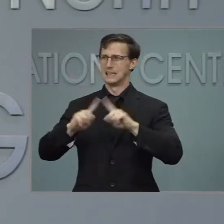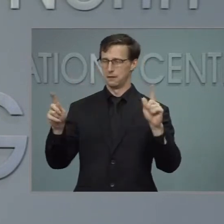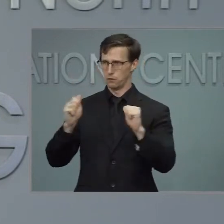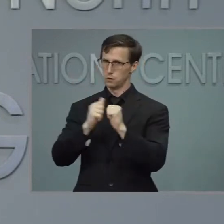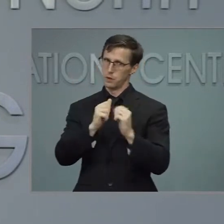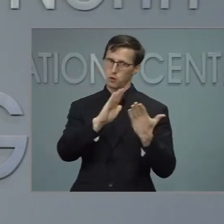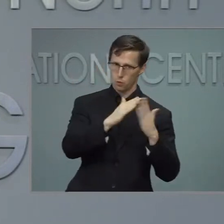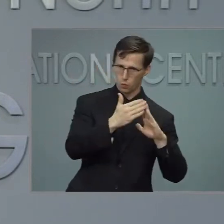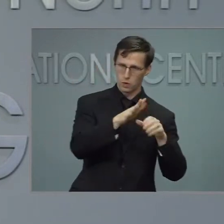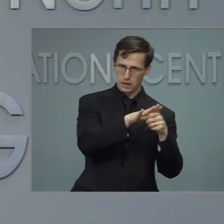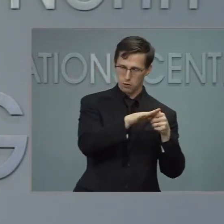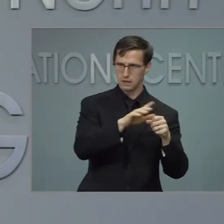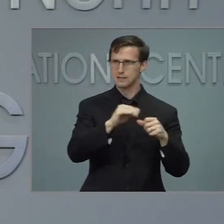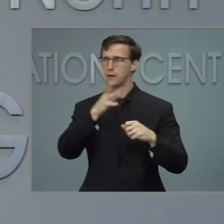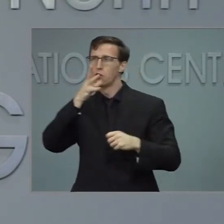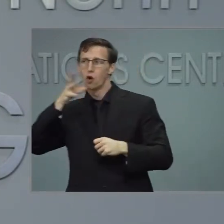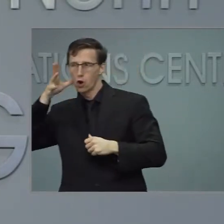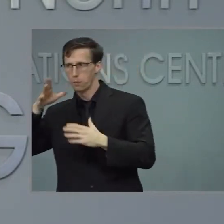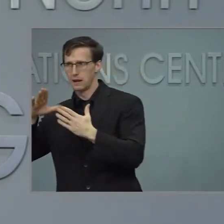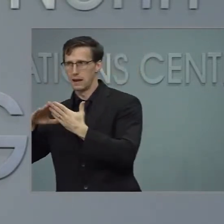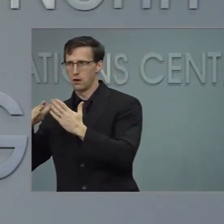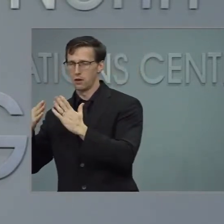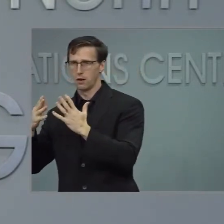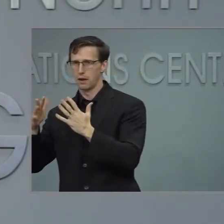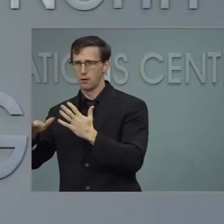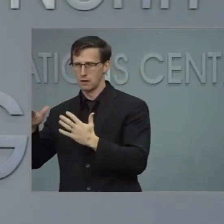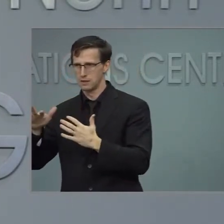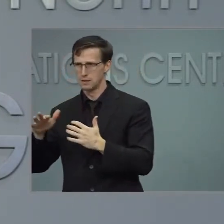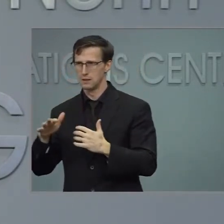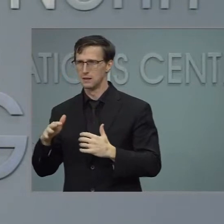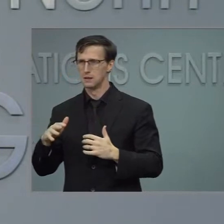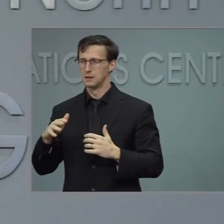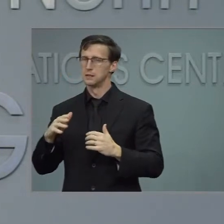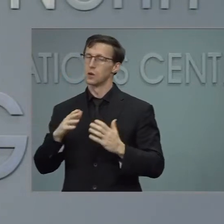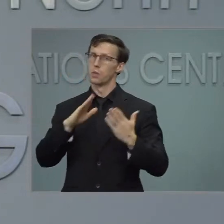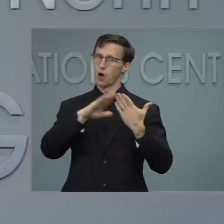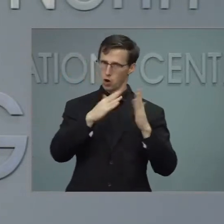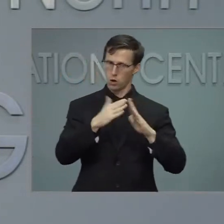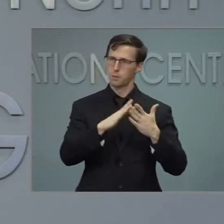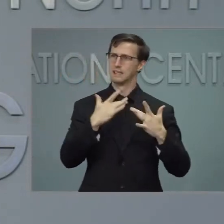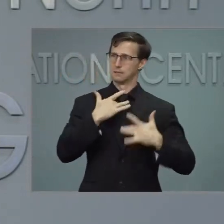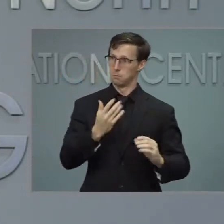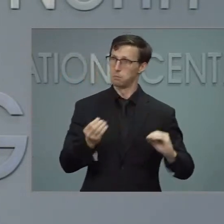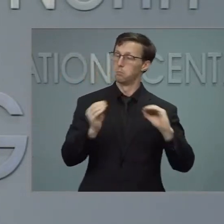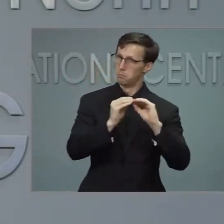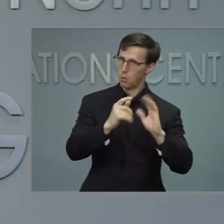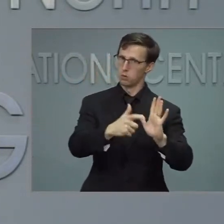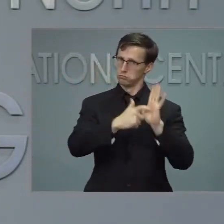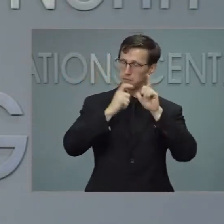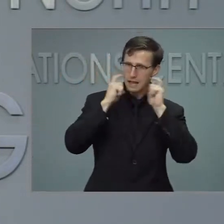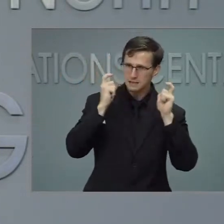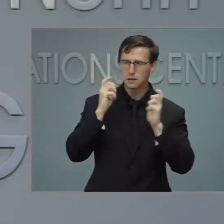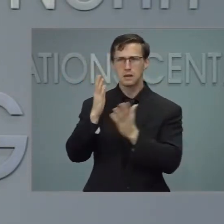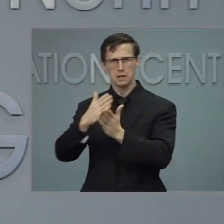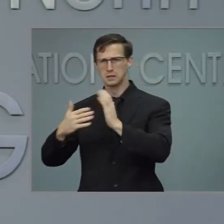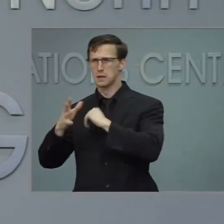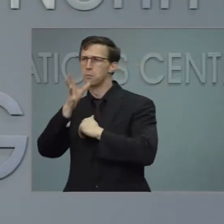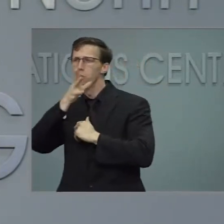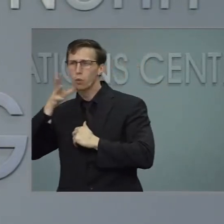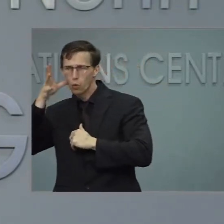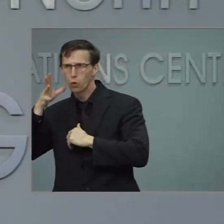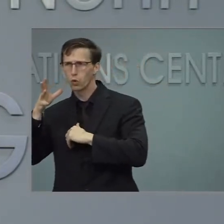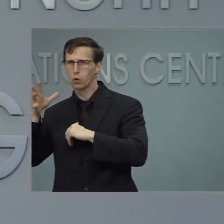mandates, and you're not seeing that with some of the more rural suburban counties. Well, there have been some rural counties. I